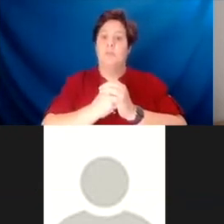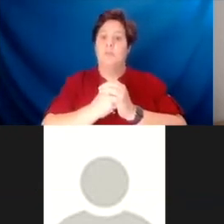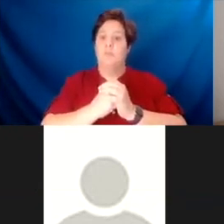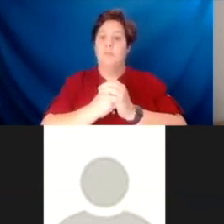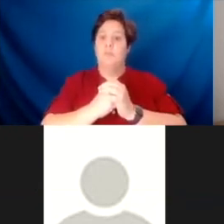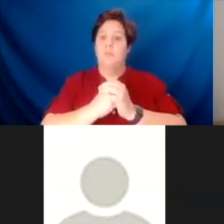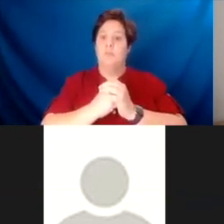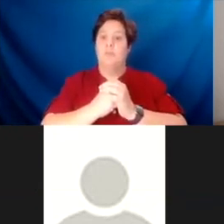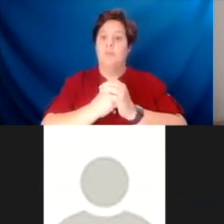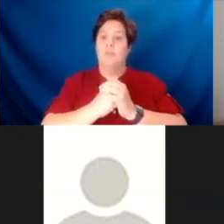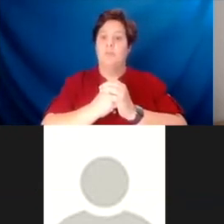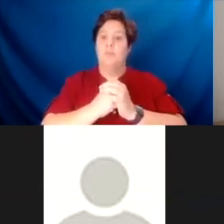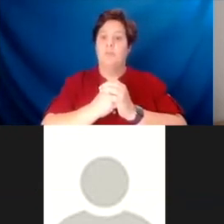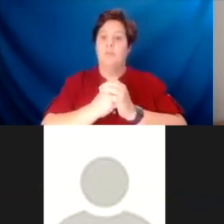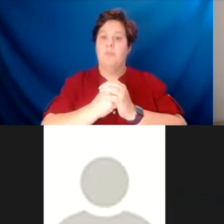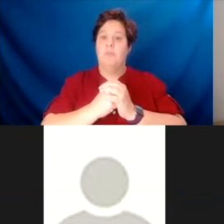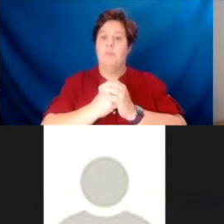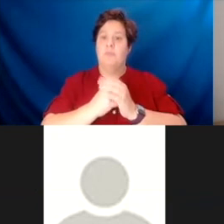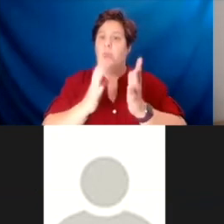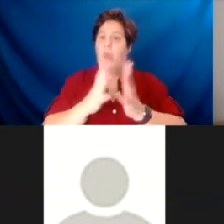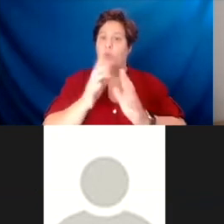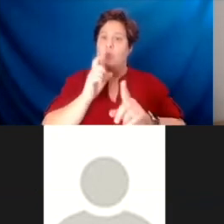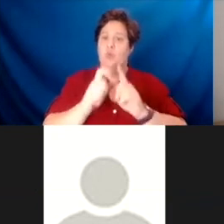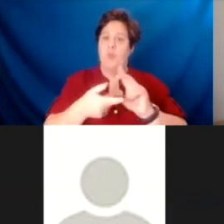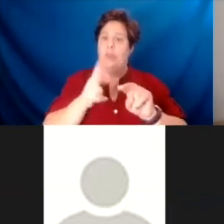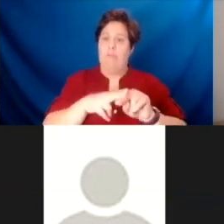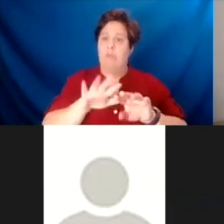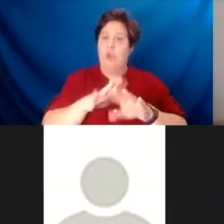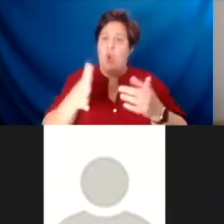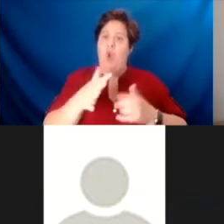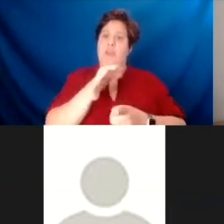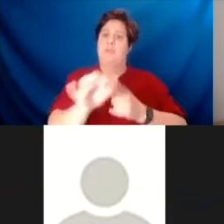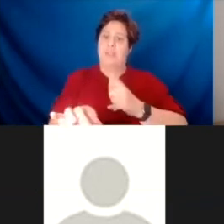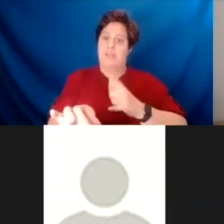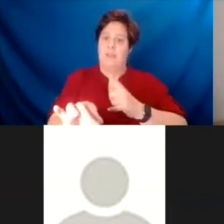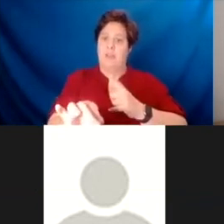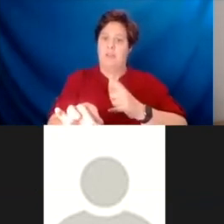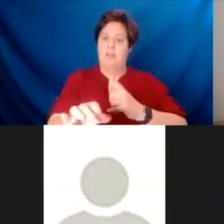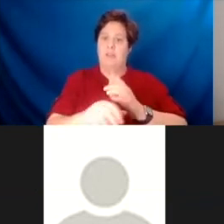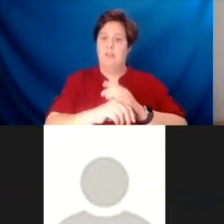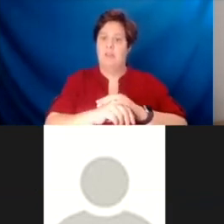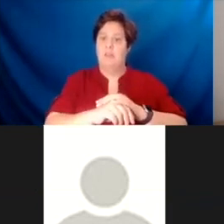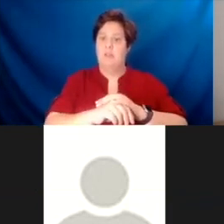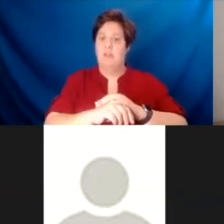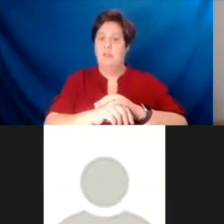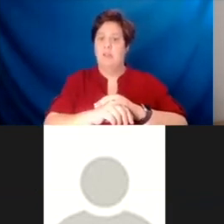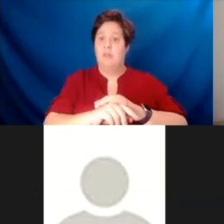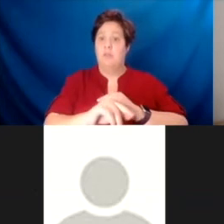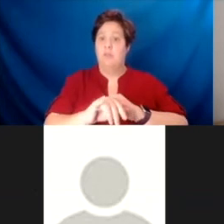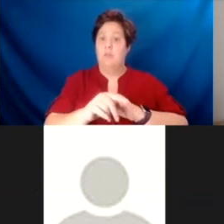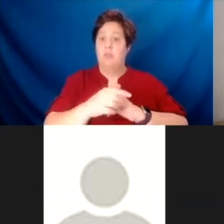How would you sort of go about that if you're not necessarily specific? I mean, you could want